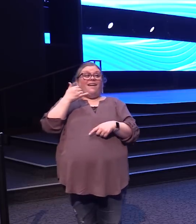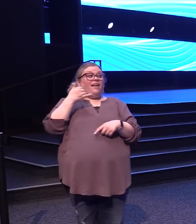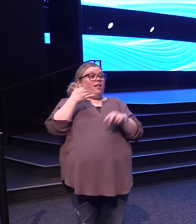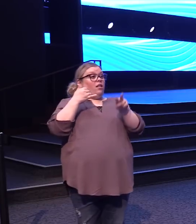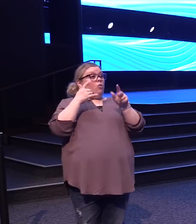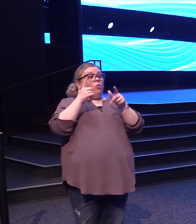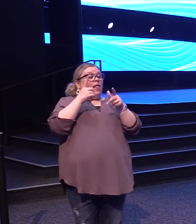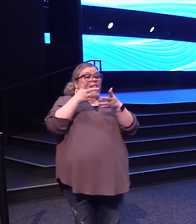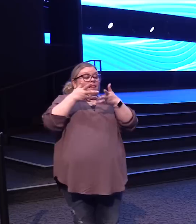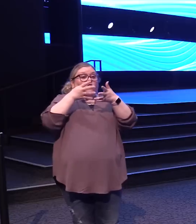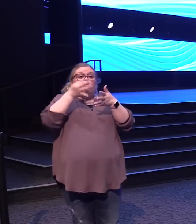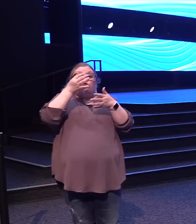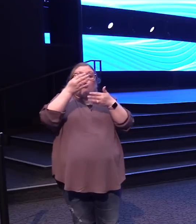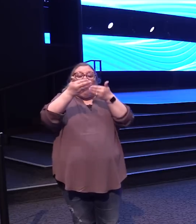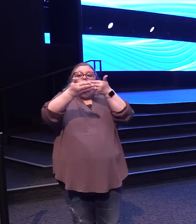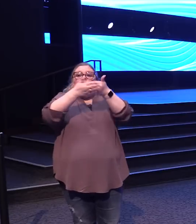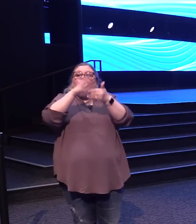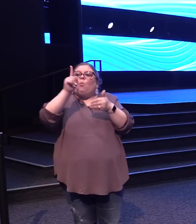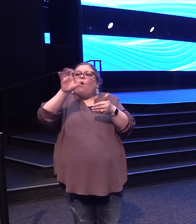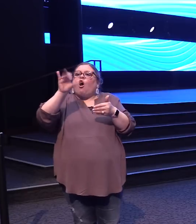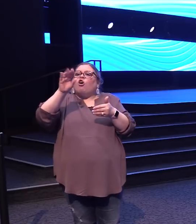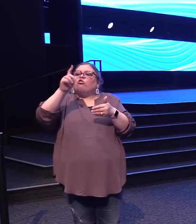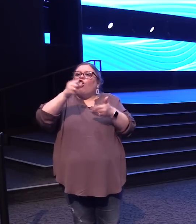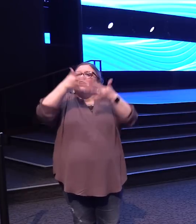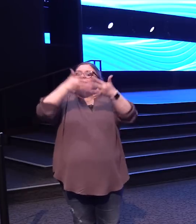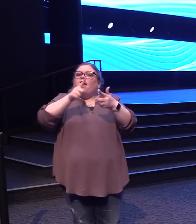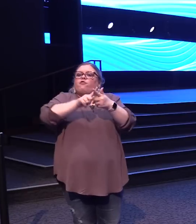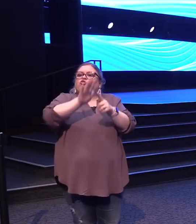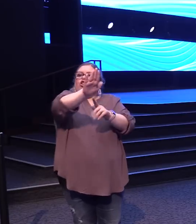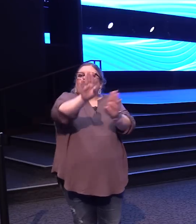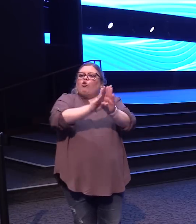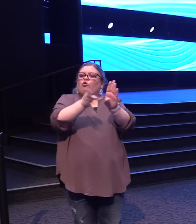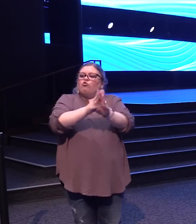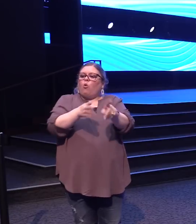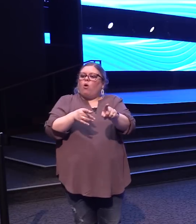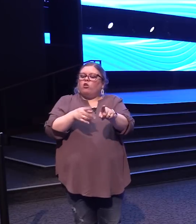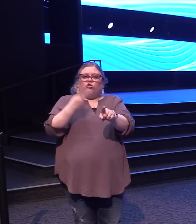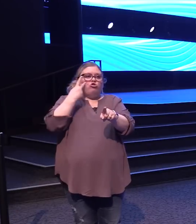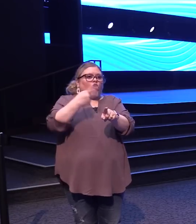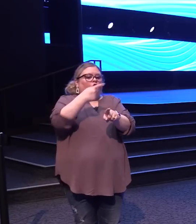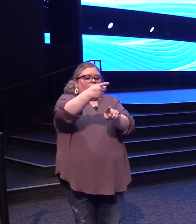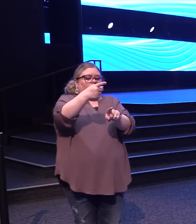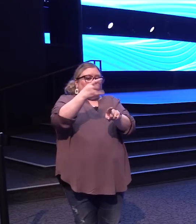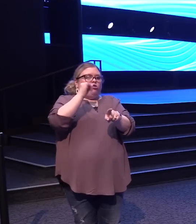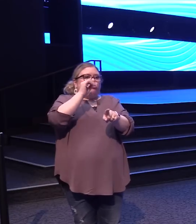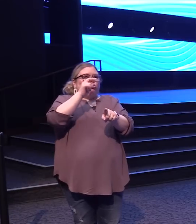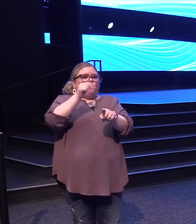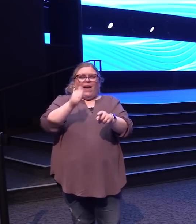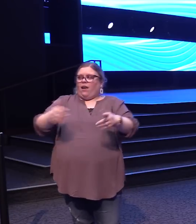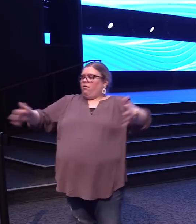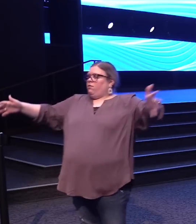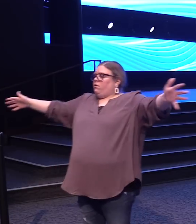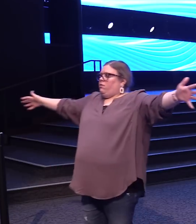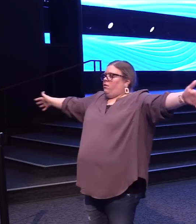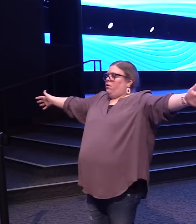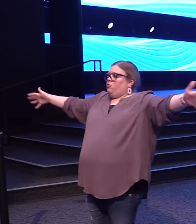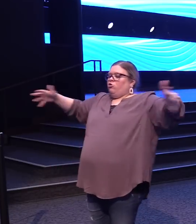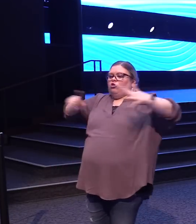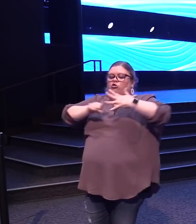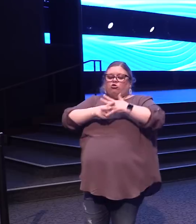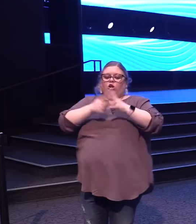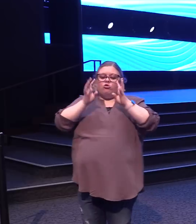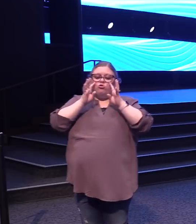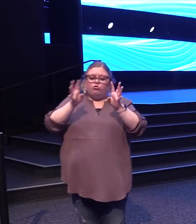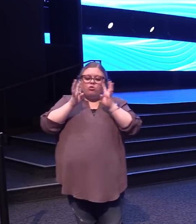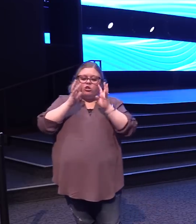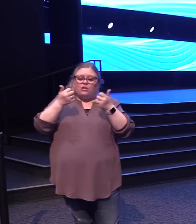100 yards left to her door, she's still on her phone with her aunt, and emotions overwhelm her. She starts crying, but